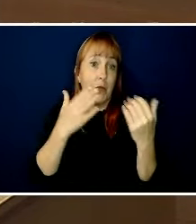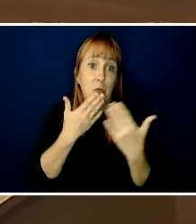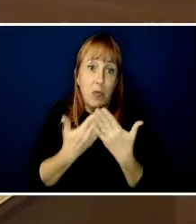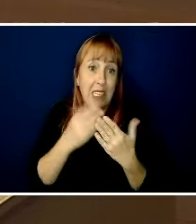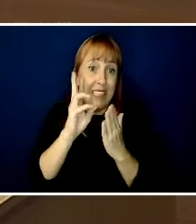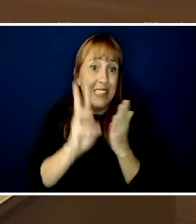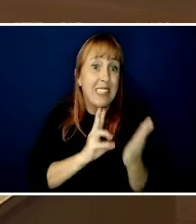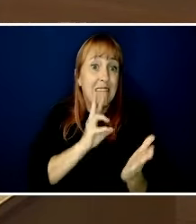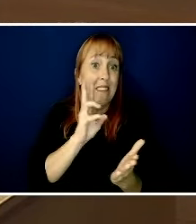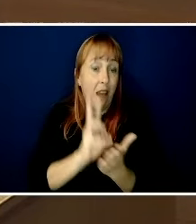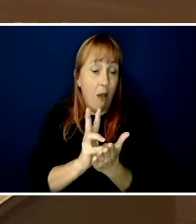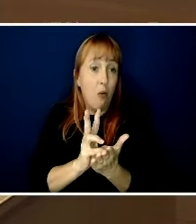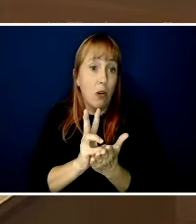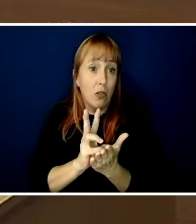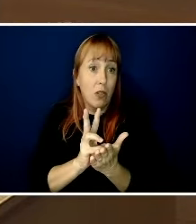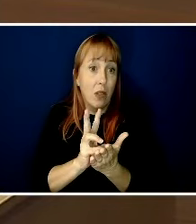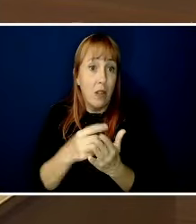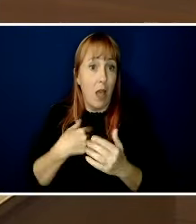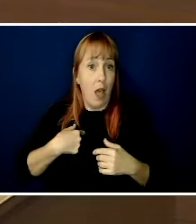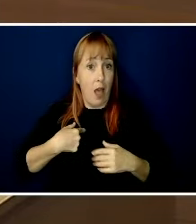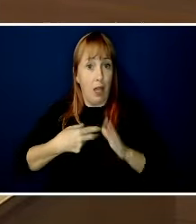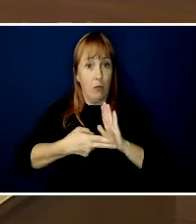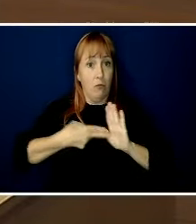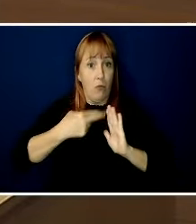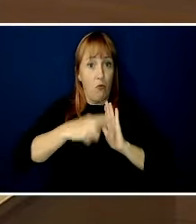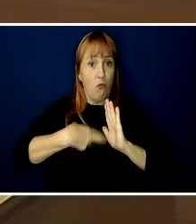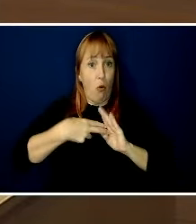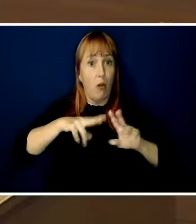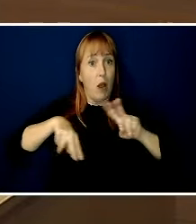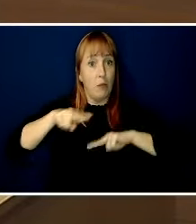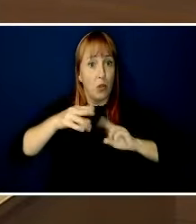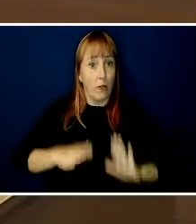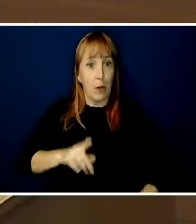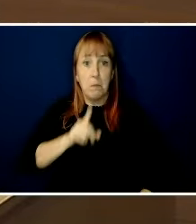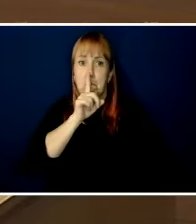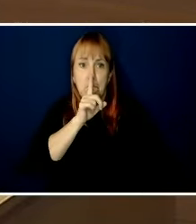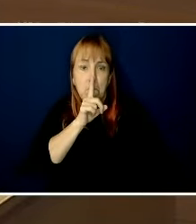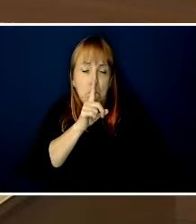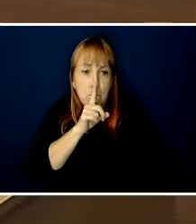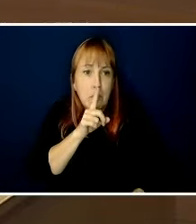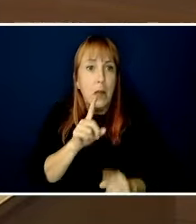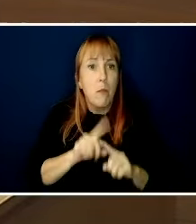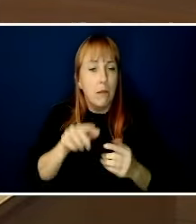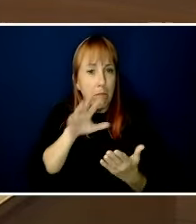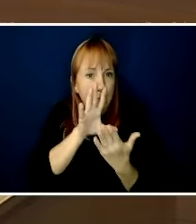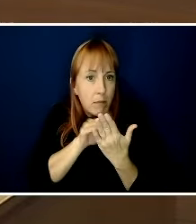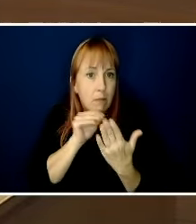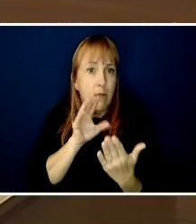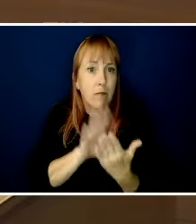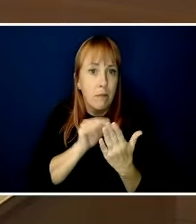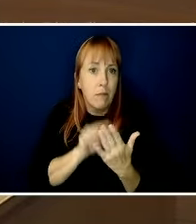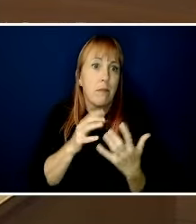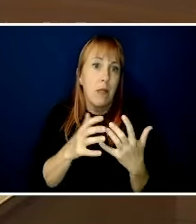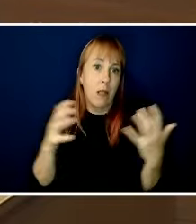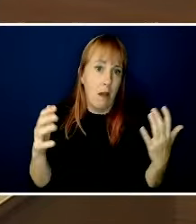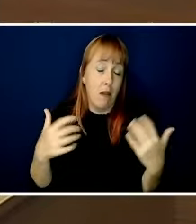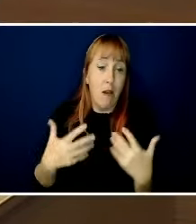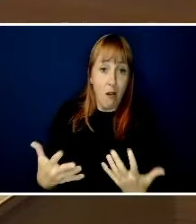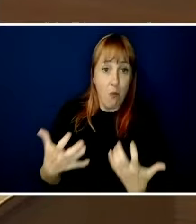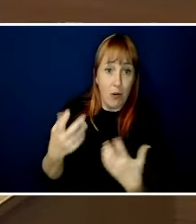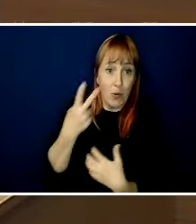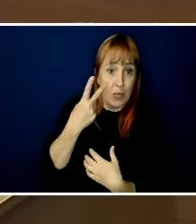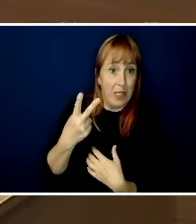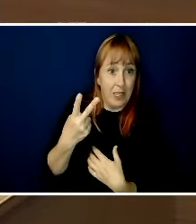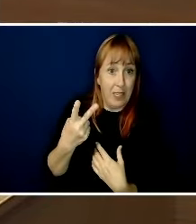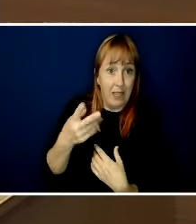6 hours. I was an observer, so didn't get to say much, but just learned a whole lot. So I would love to see something like